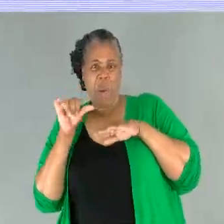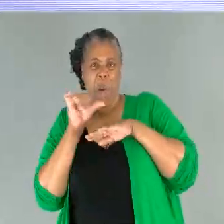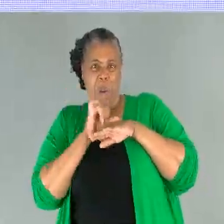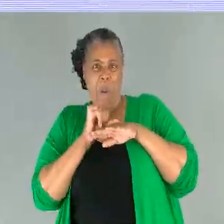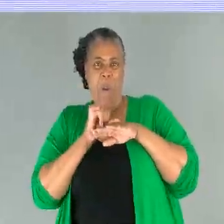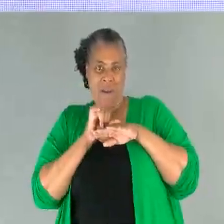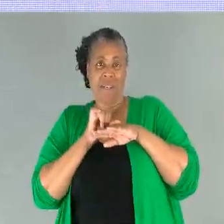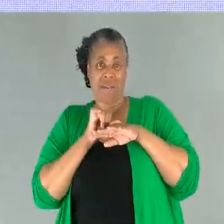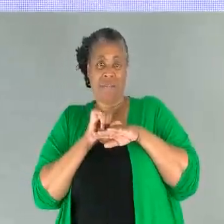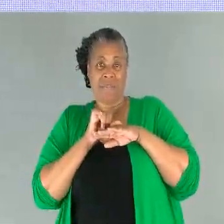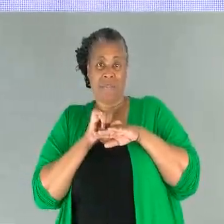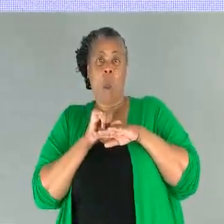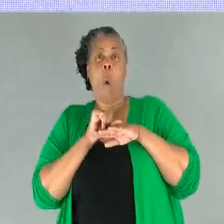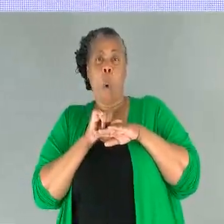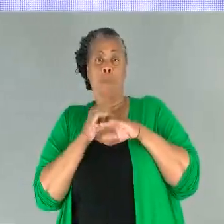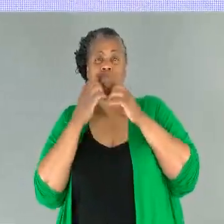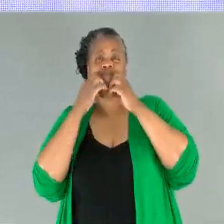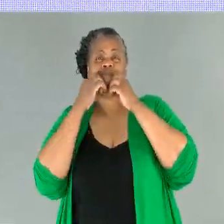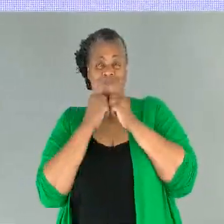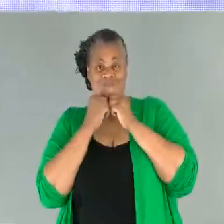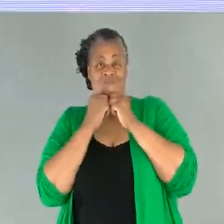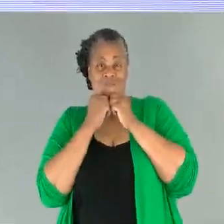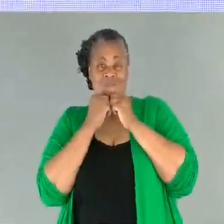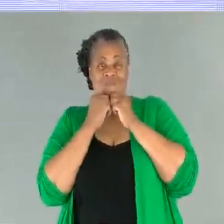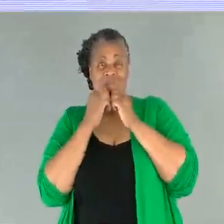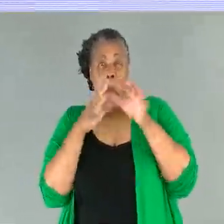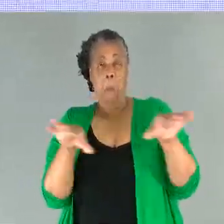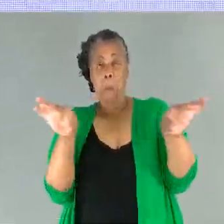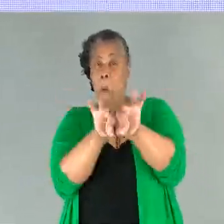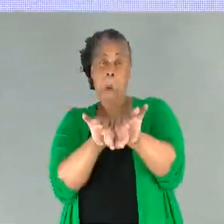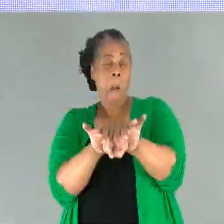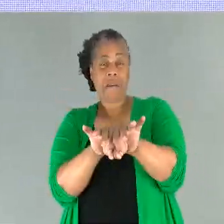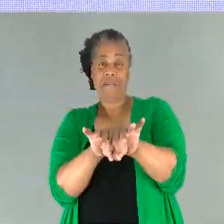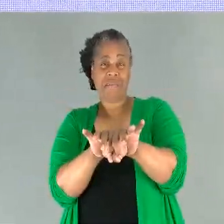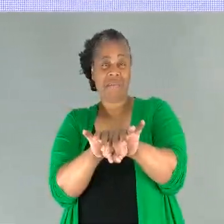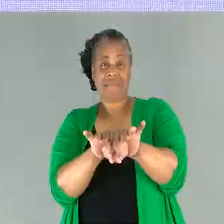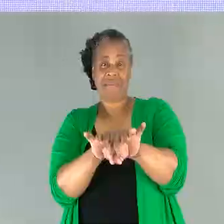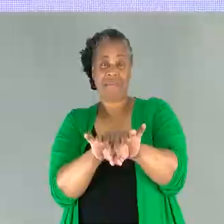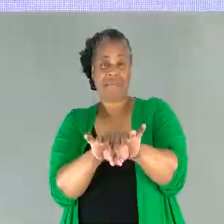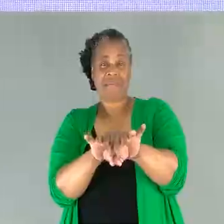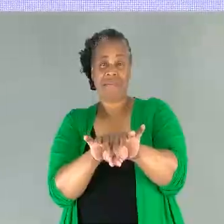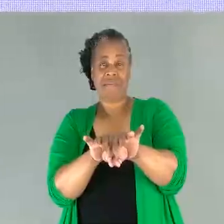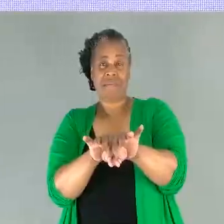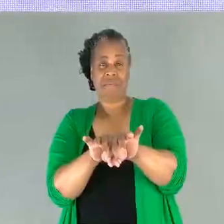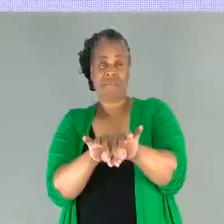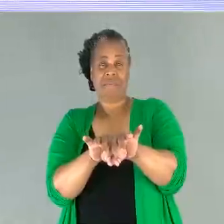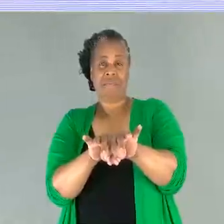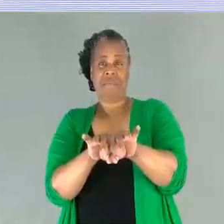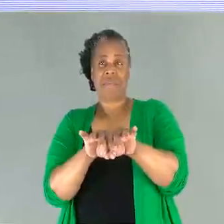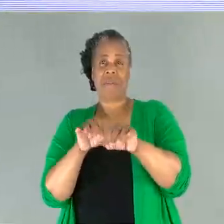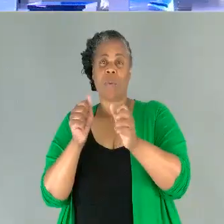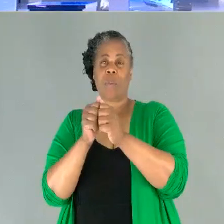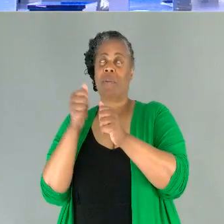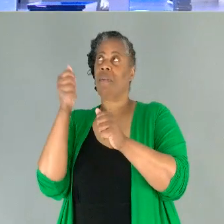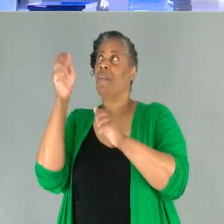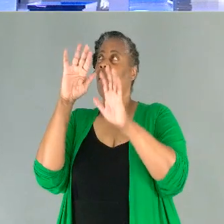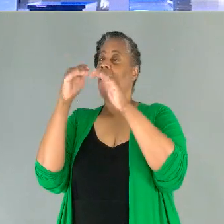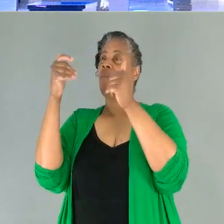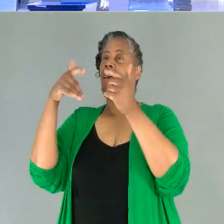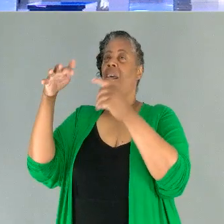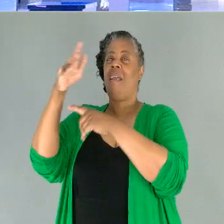cost you something. So you are in heaven in the heavenly realms, but you